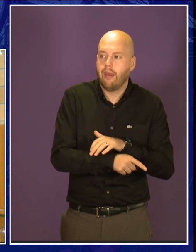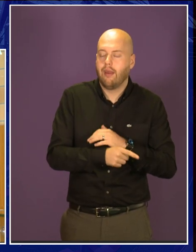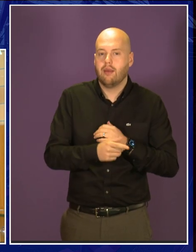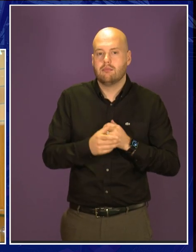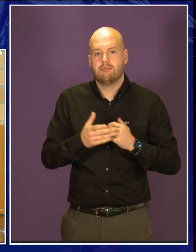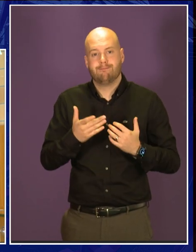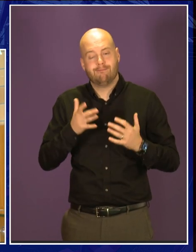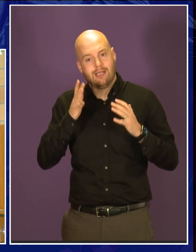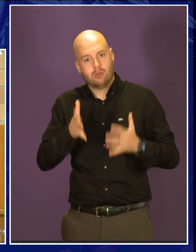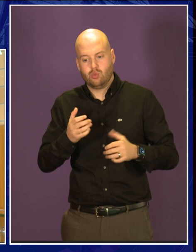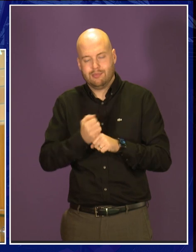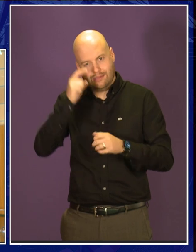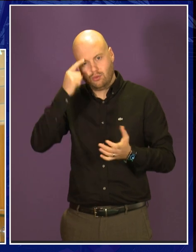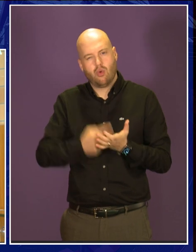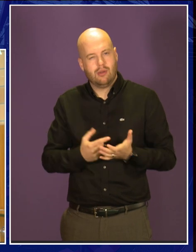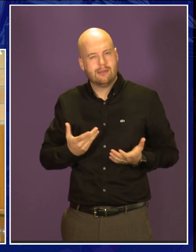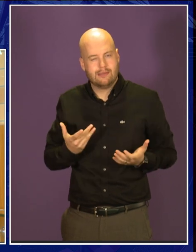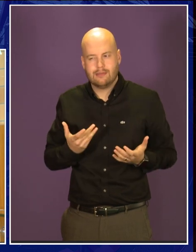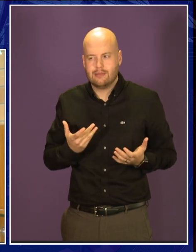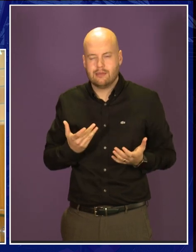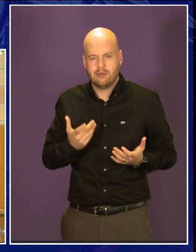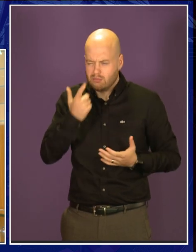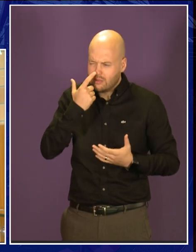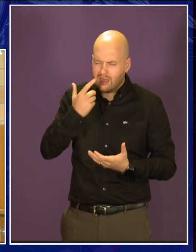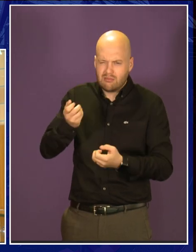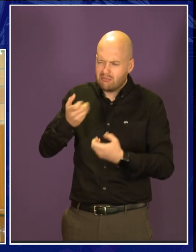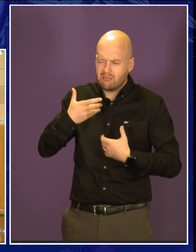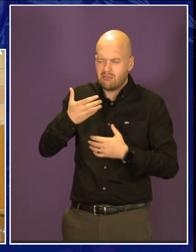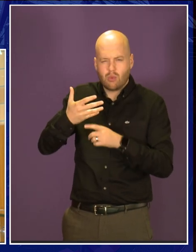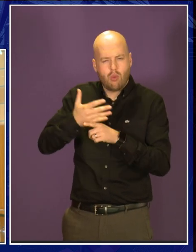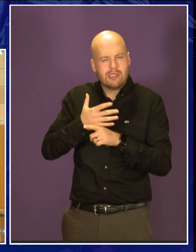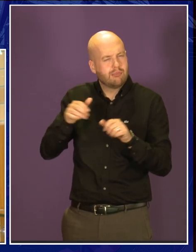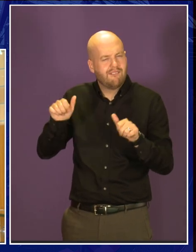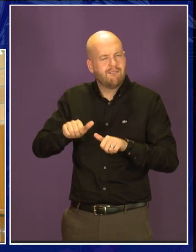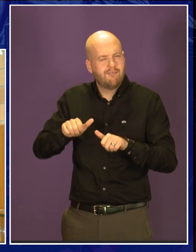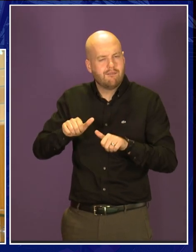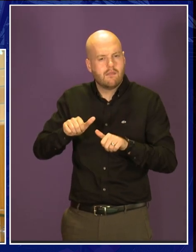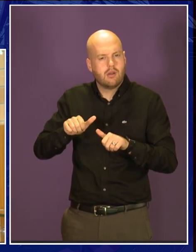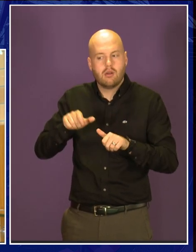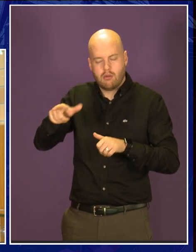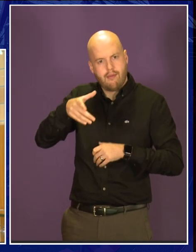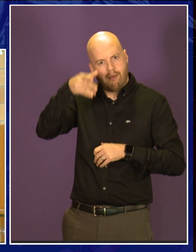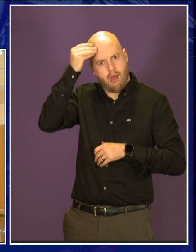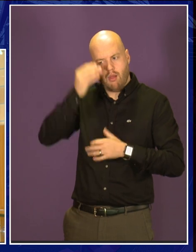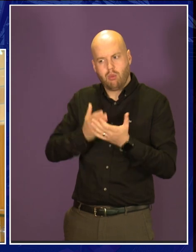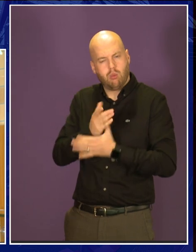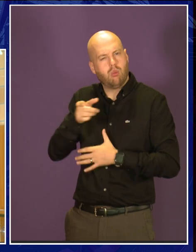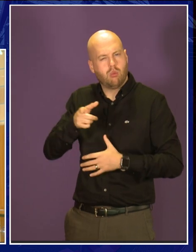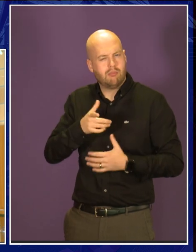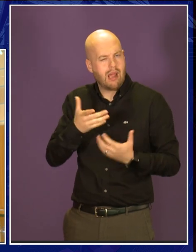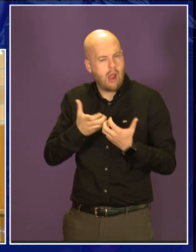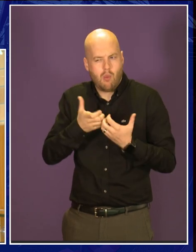choice. Can you tell us that story briefly, and then what that taught you about physical intuition and why that's